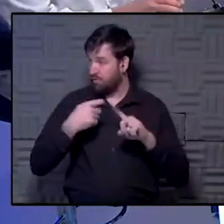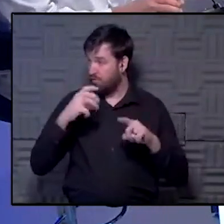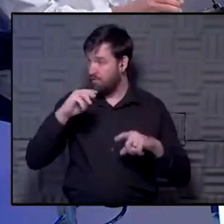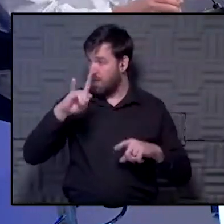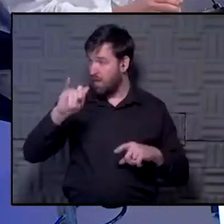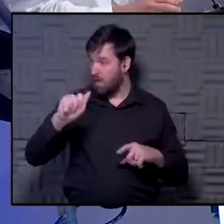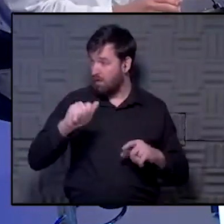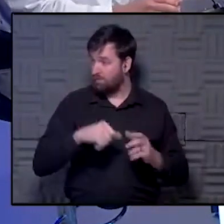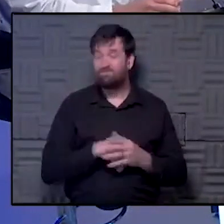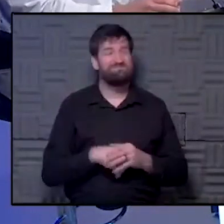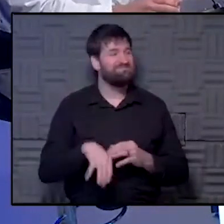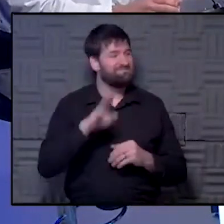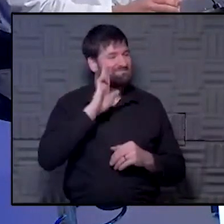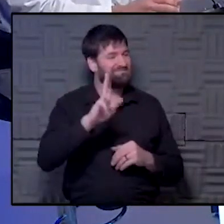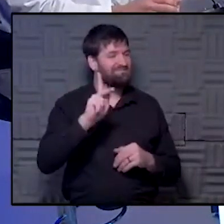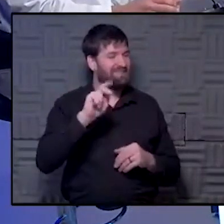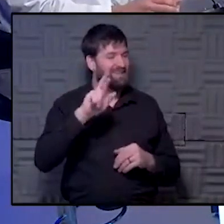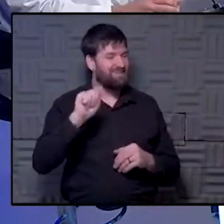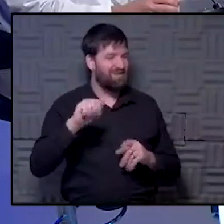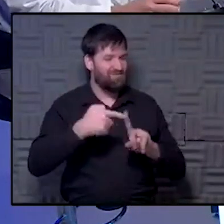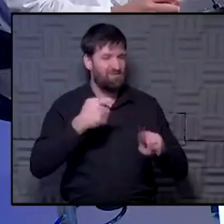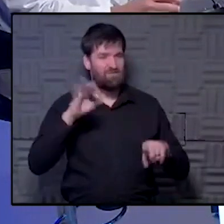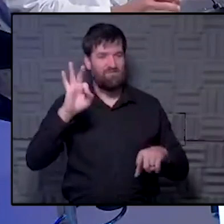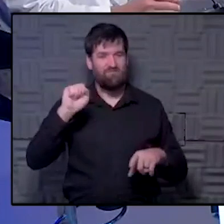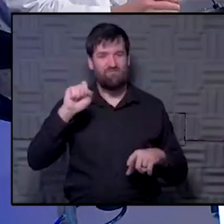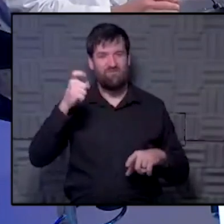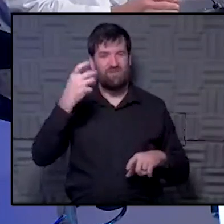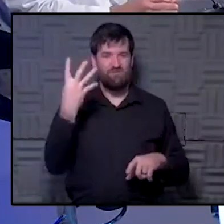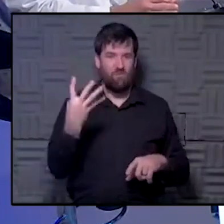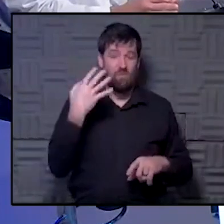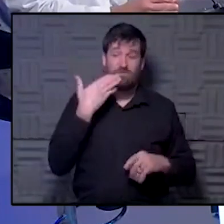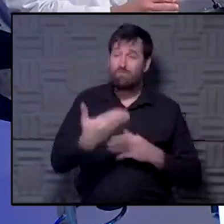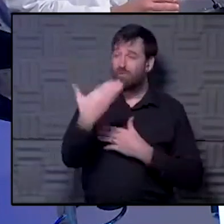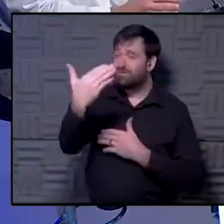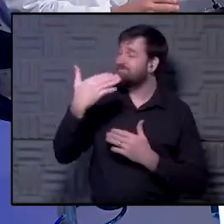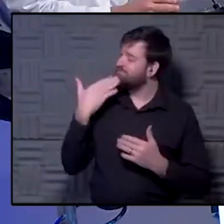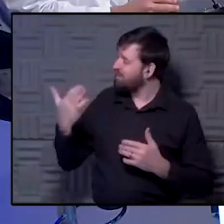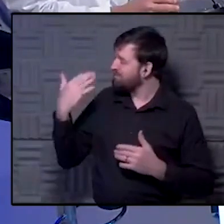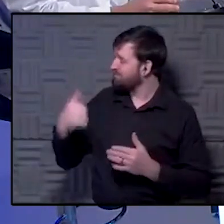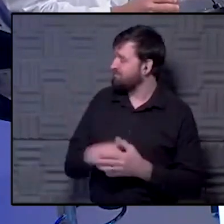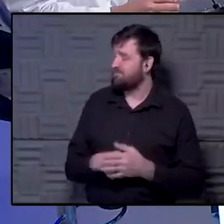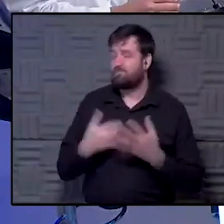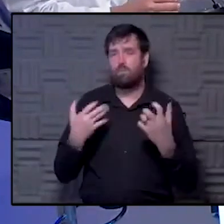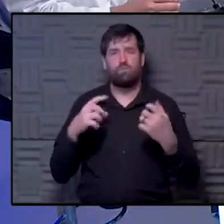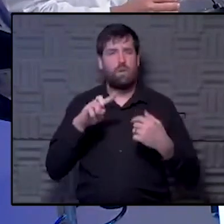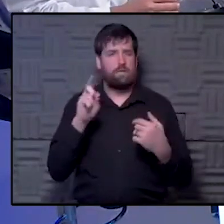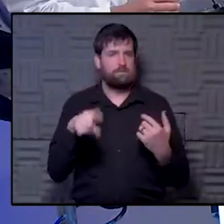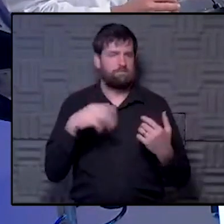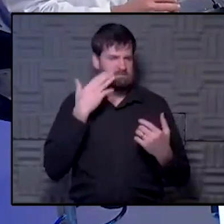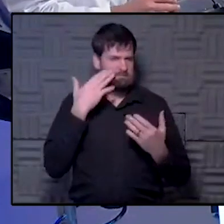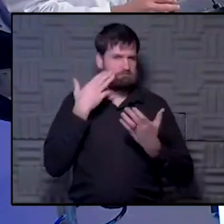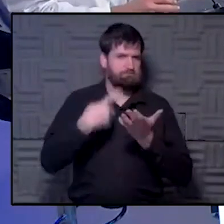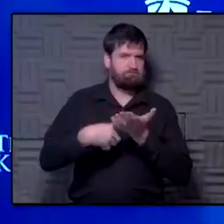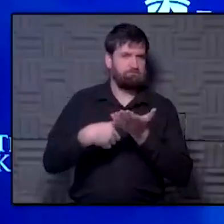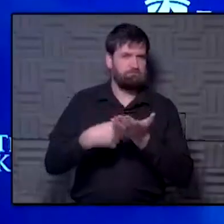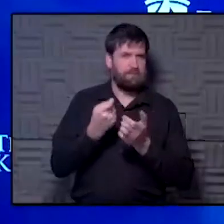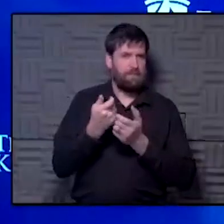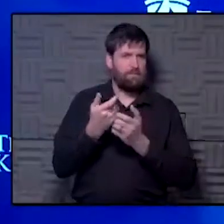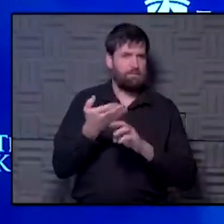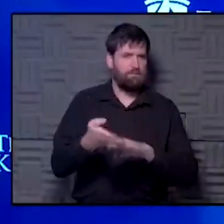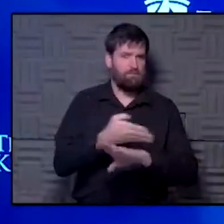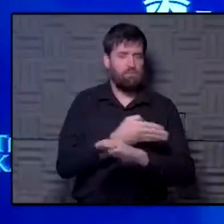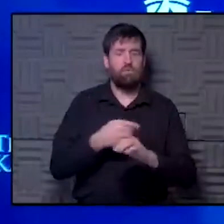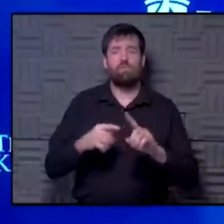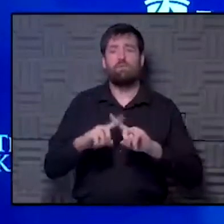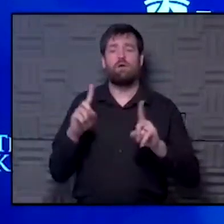reporters. Hi, Kara Mashik with Fox 4 here. Good morning to you all. Good morning. Wanted to ask, I know you guys have talked a little bit about this before, but in